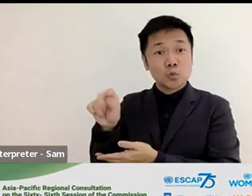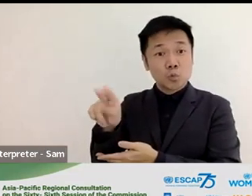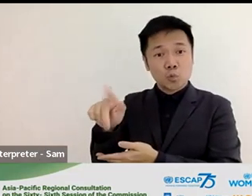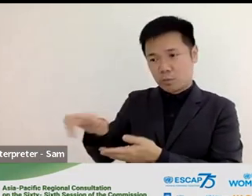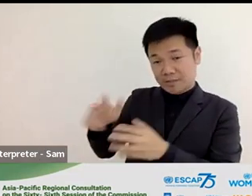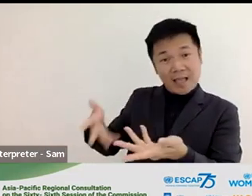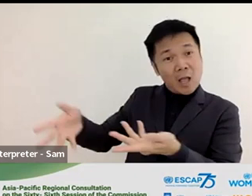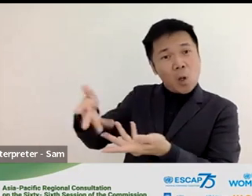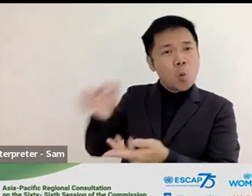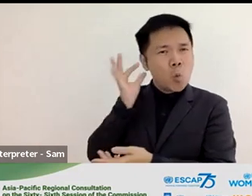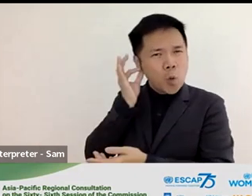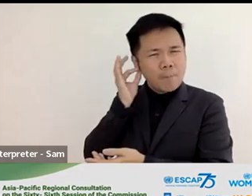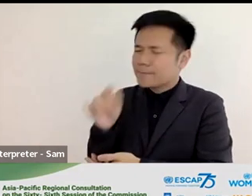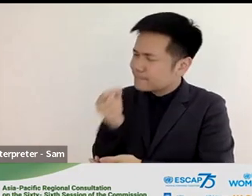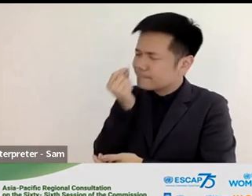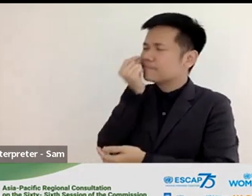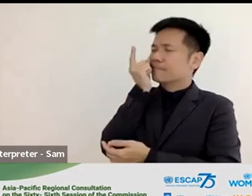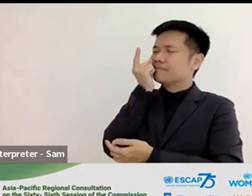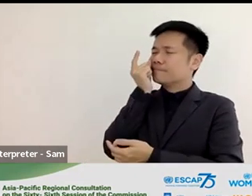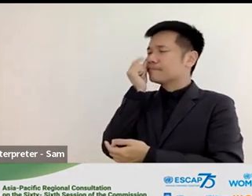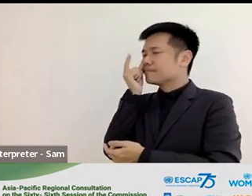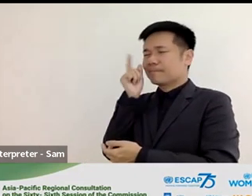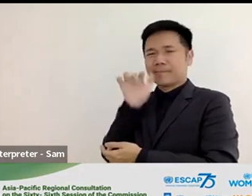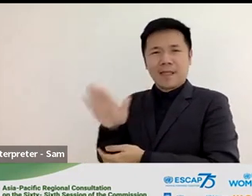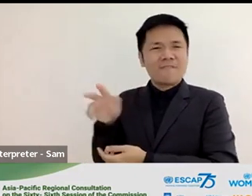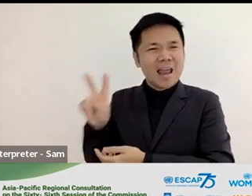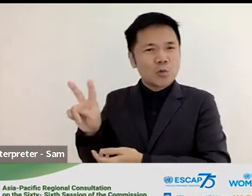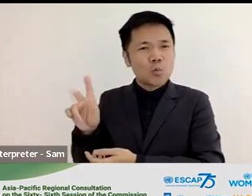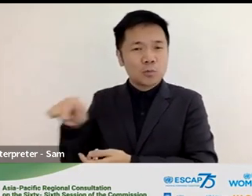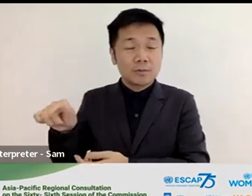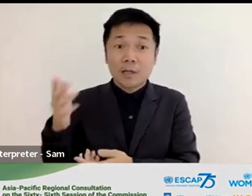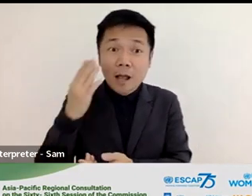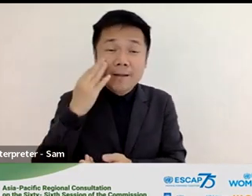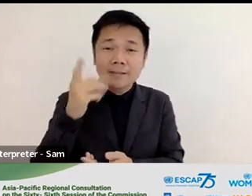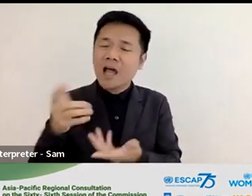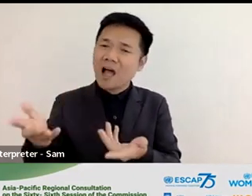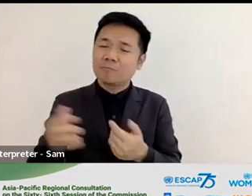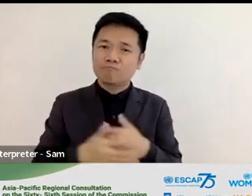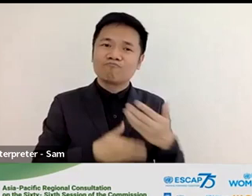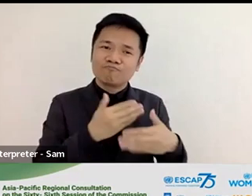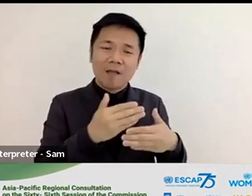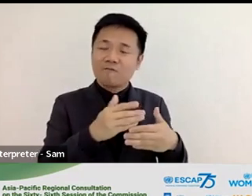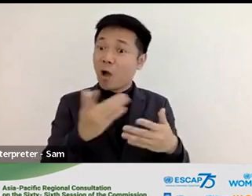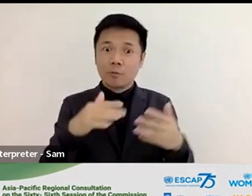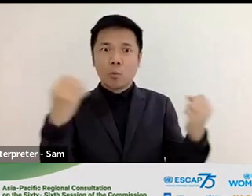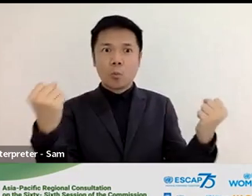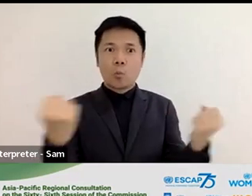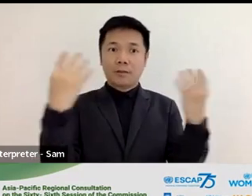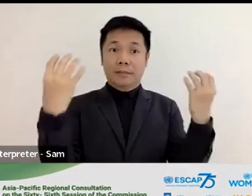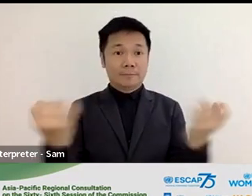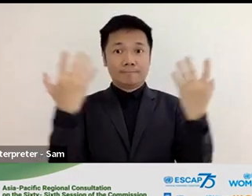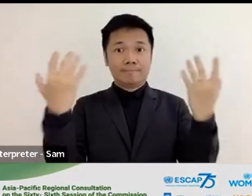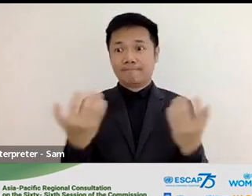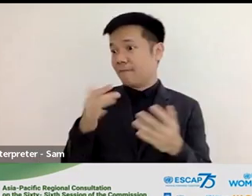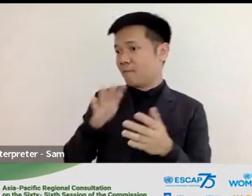patterns, understand the reports from the Bureau of Met, and then to develop early warning messages across